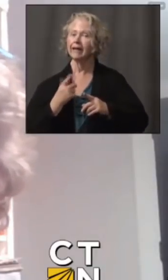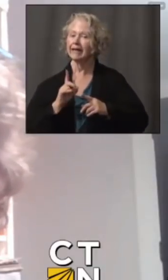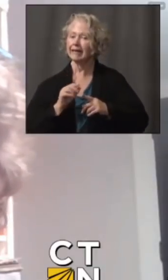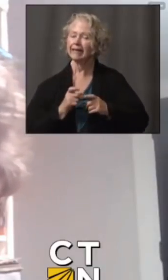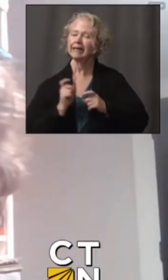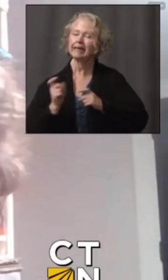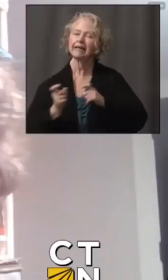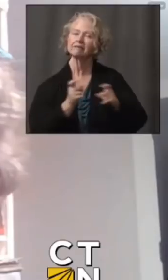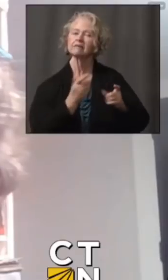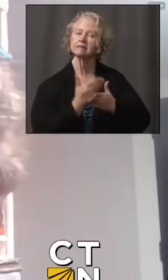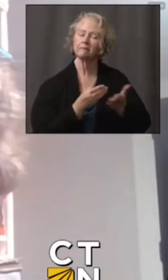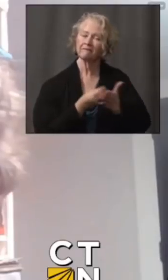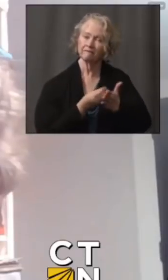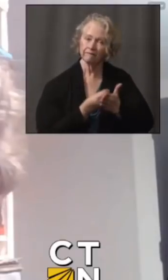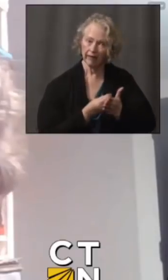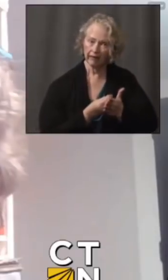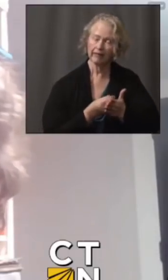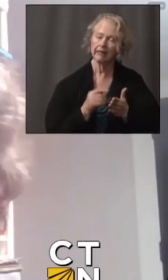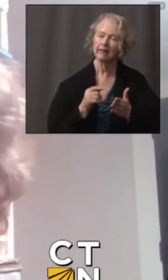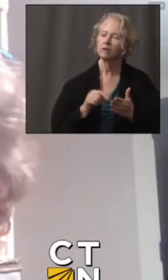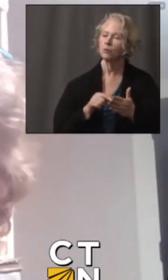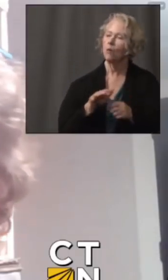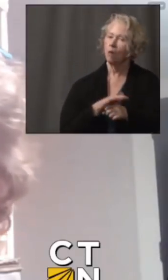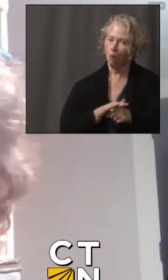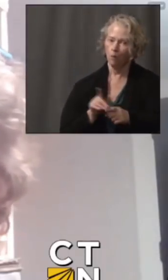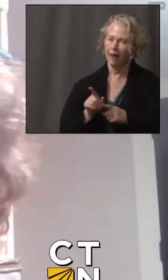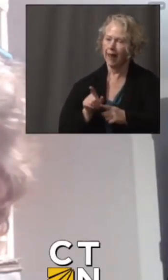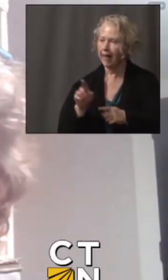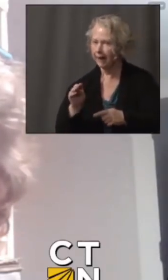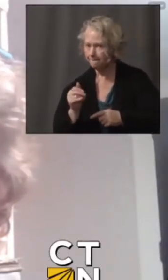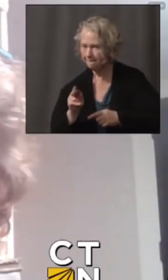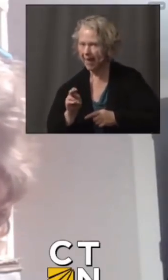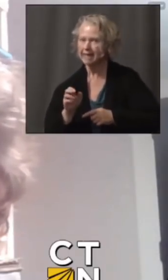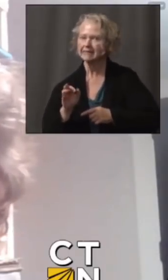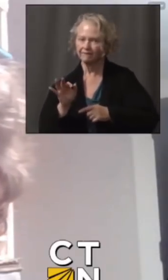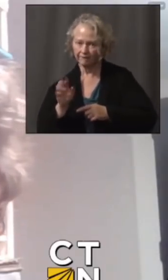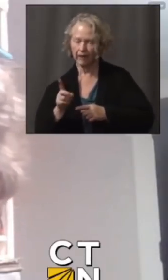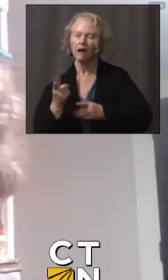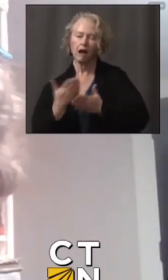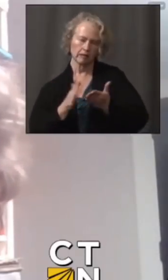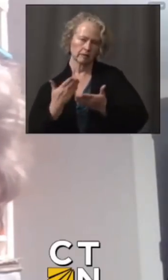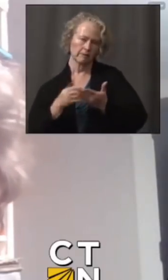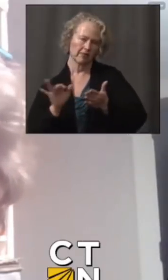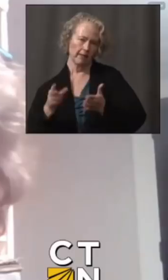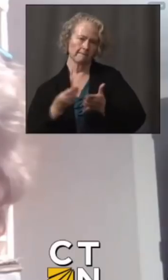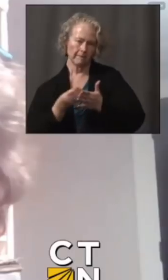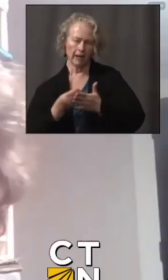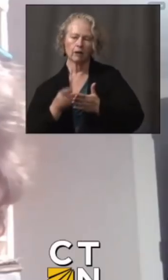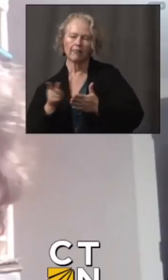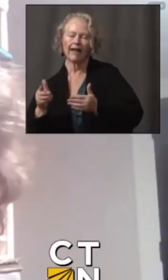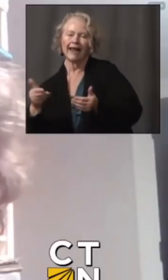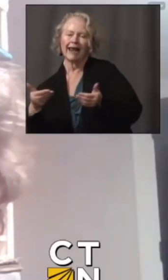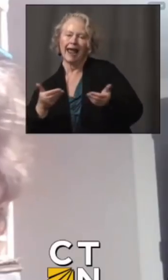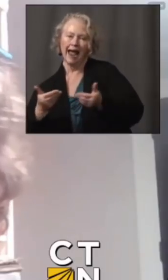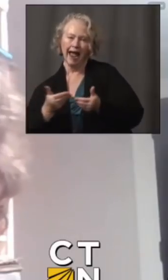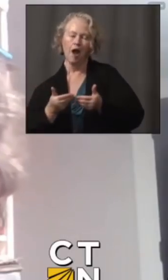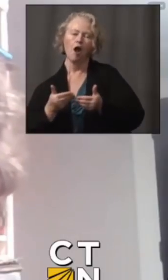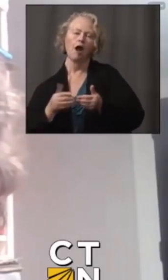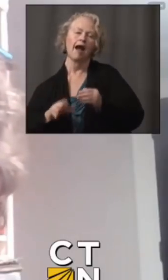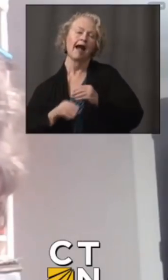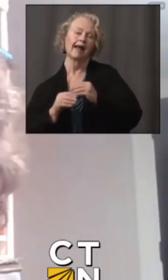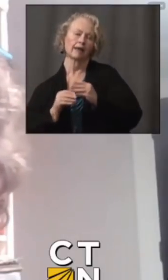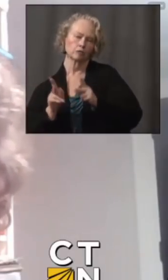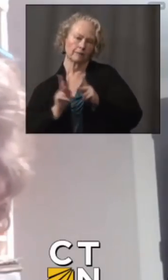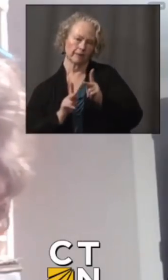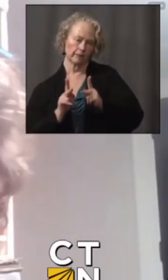funding to local health districts, and Steve Mansfield and Ledge-Lite have gotten some of that funding so that they could hire additional tracers.